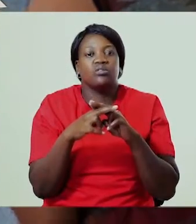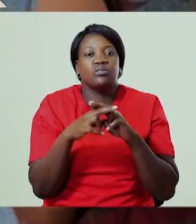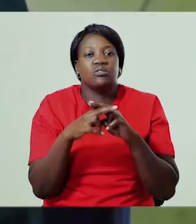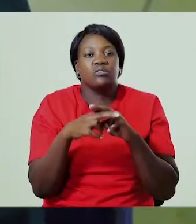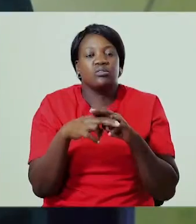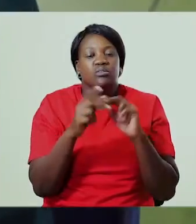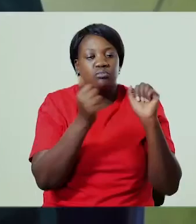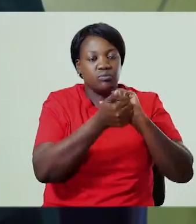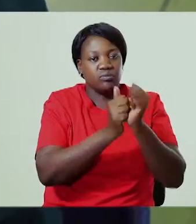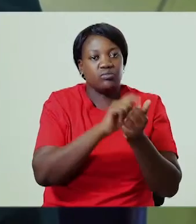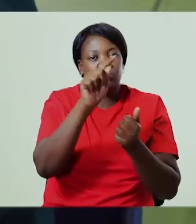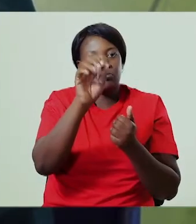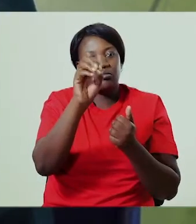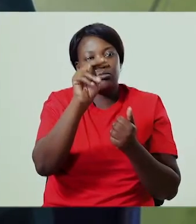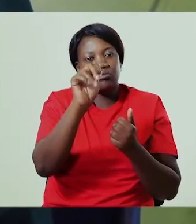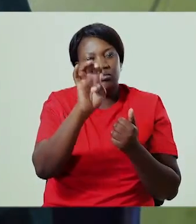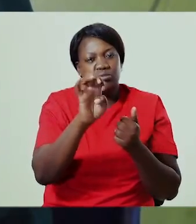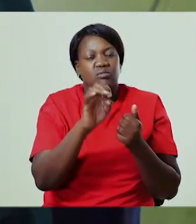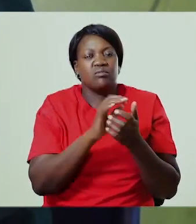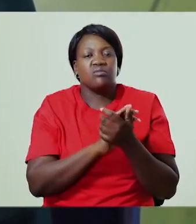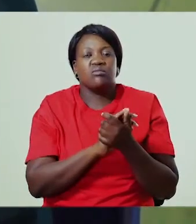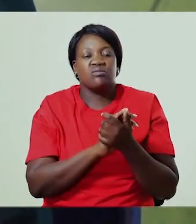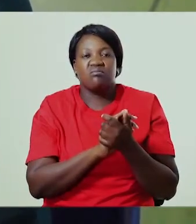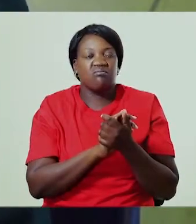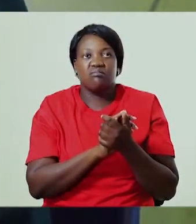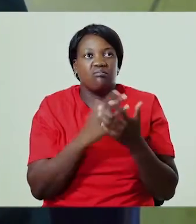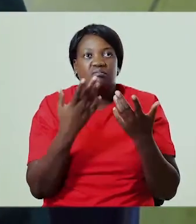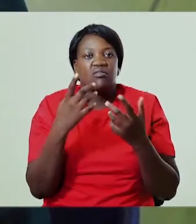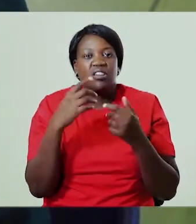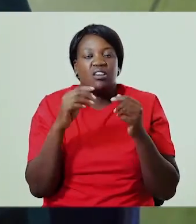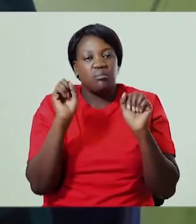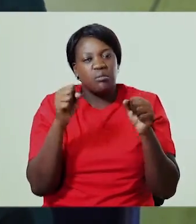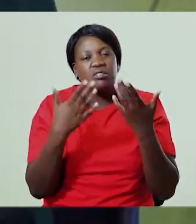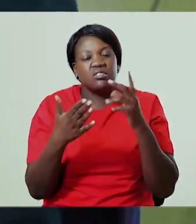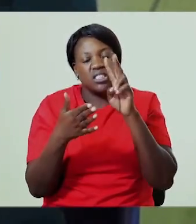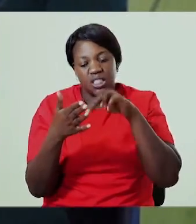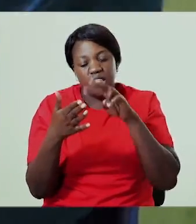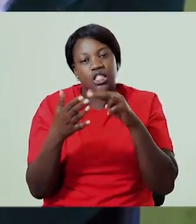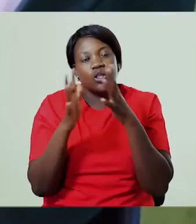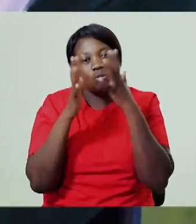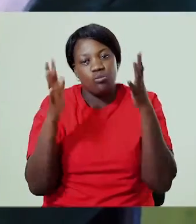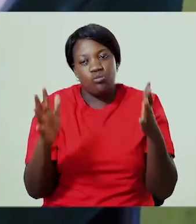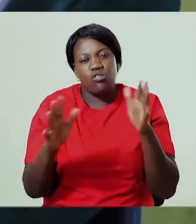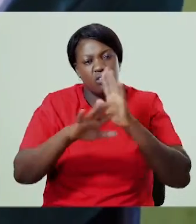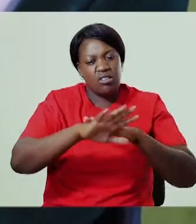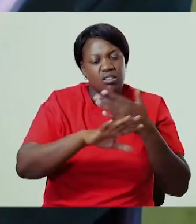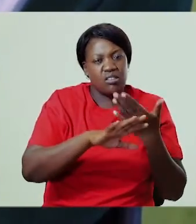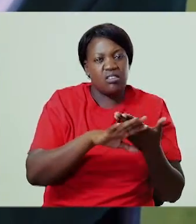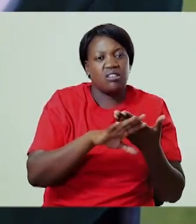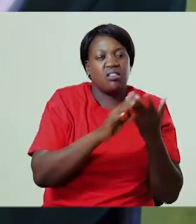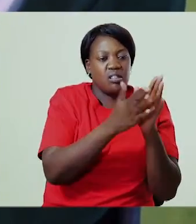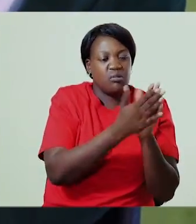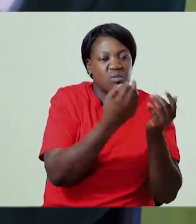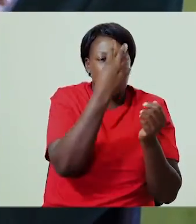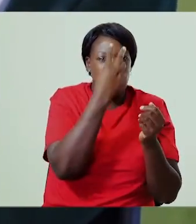tone. I think I need to read more, as I cannot really relate to you. I know, for example, that The Other Presence is